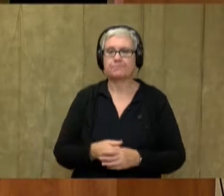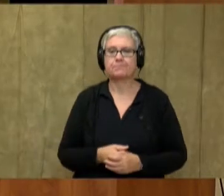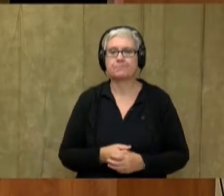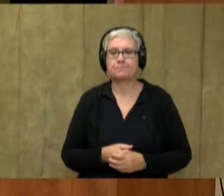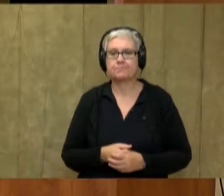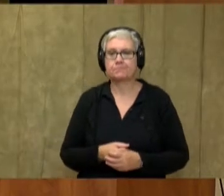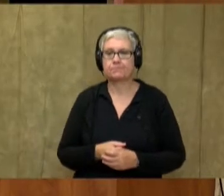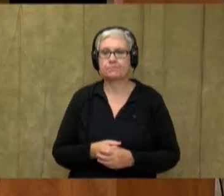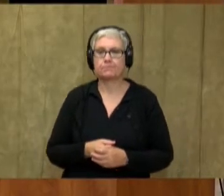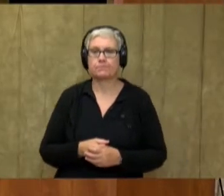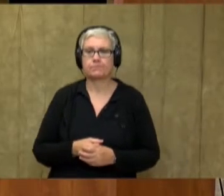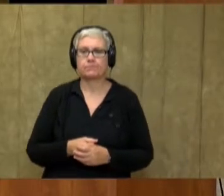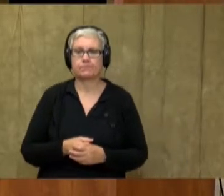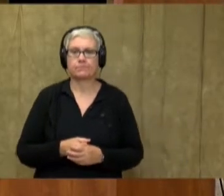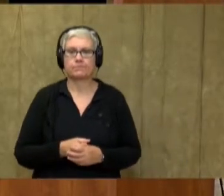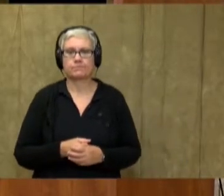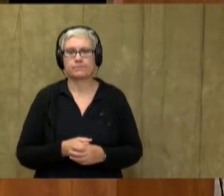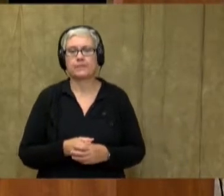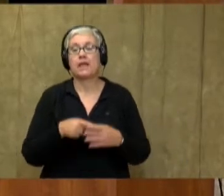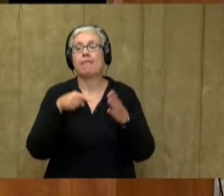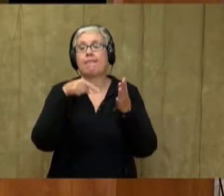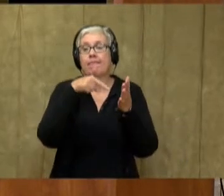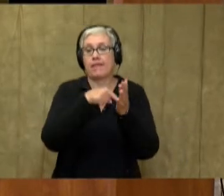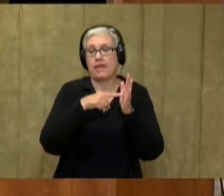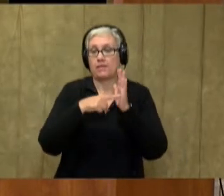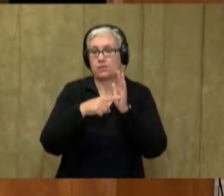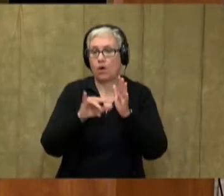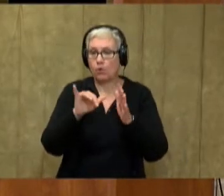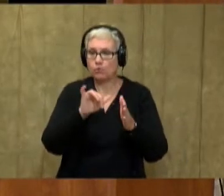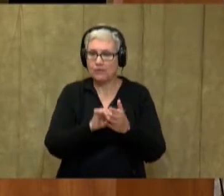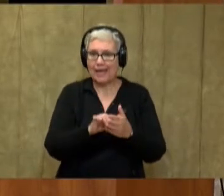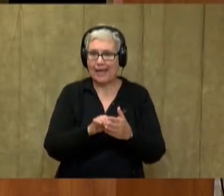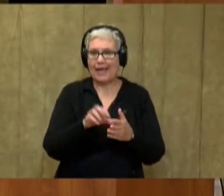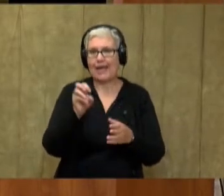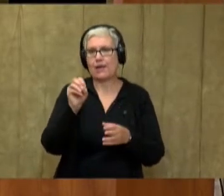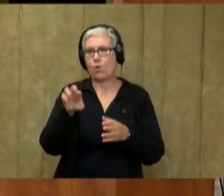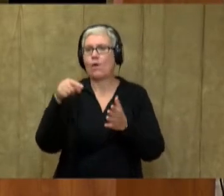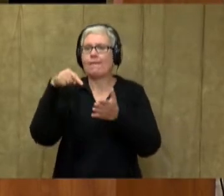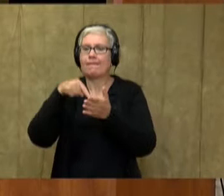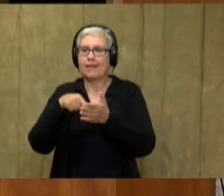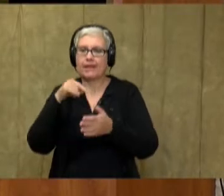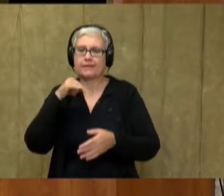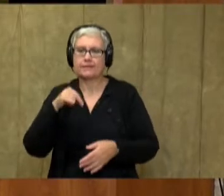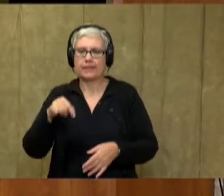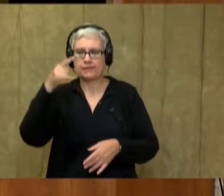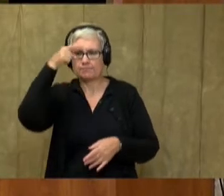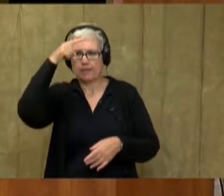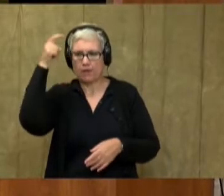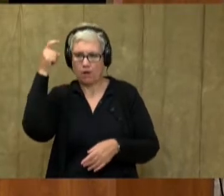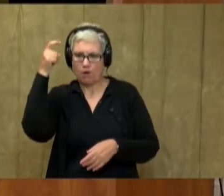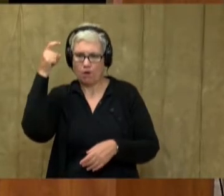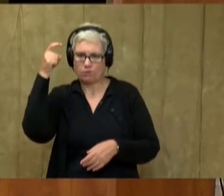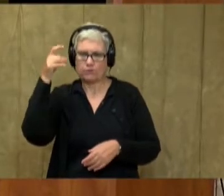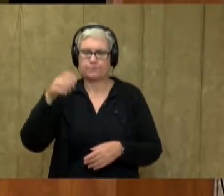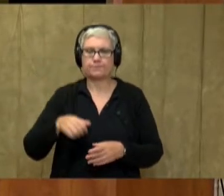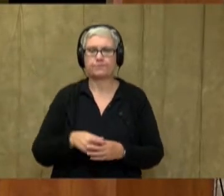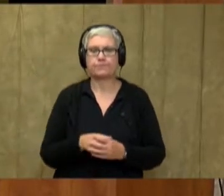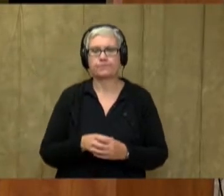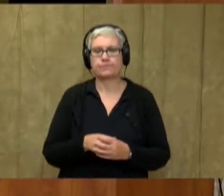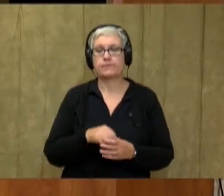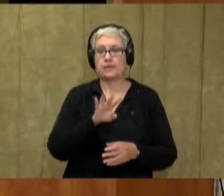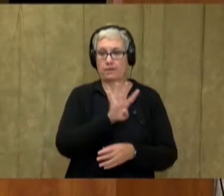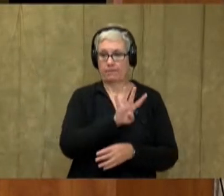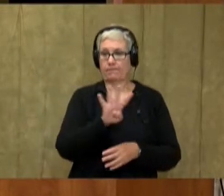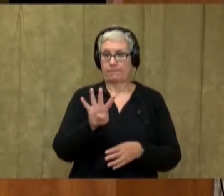on, is this shows that, or this is because, and then of course you put your own words within that. Next, you have